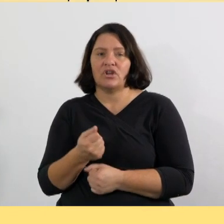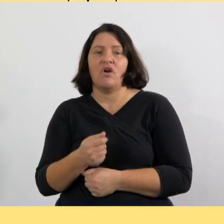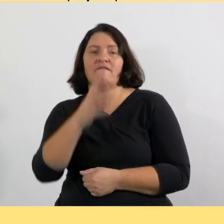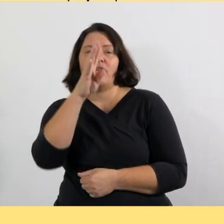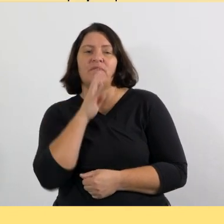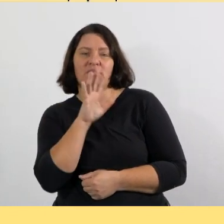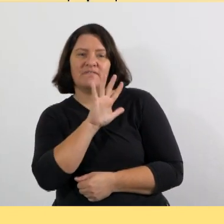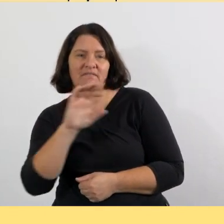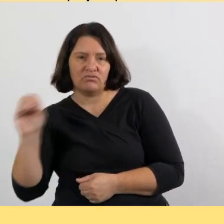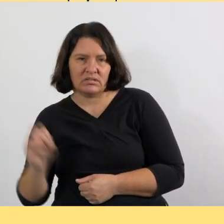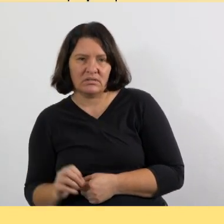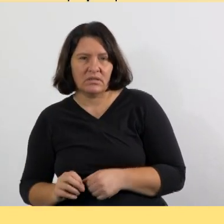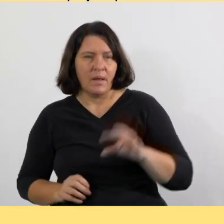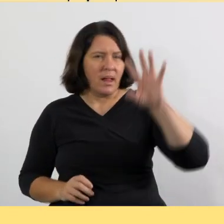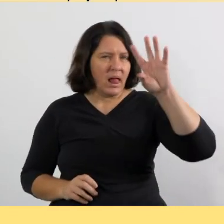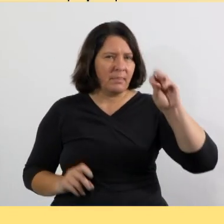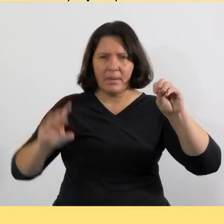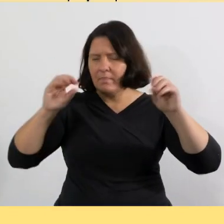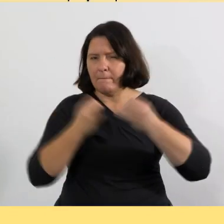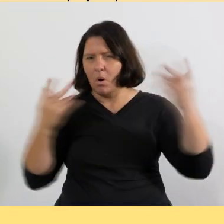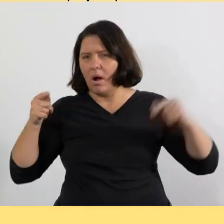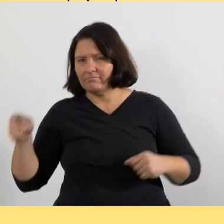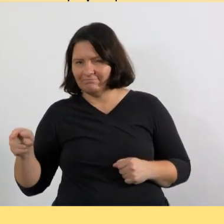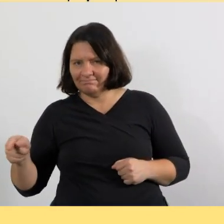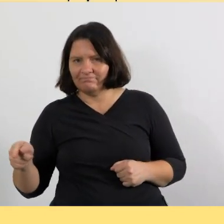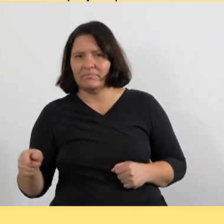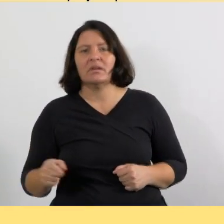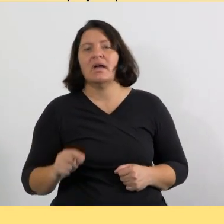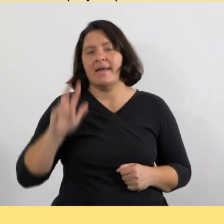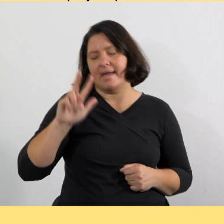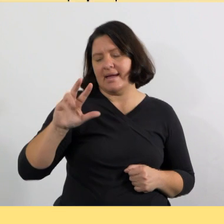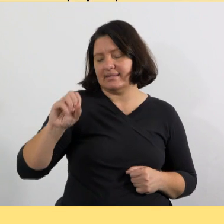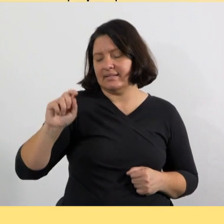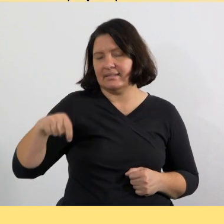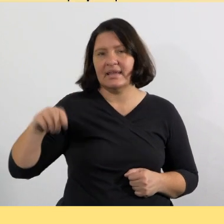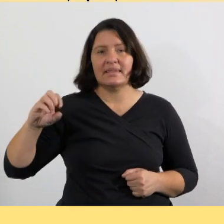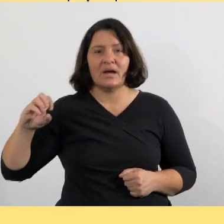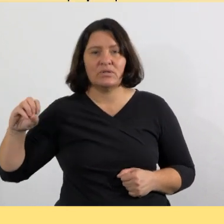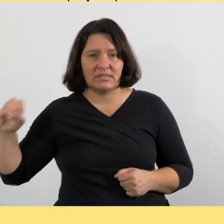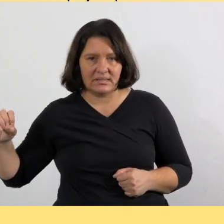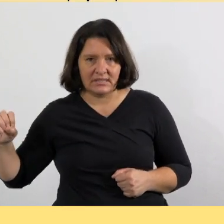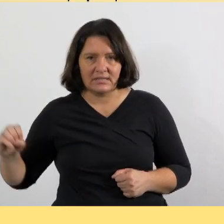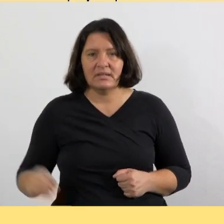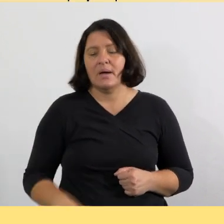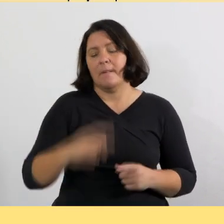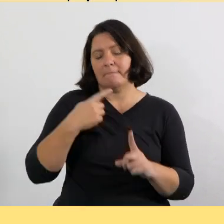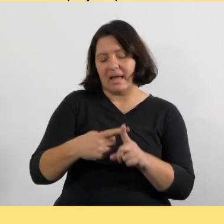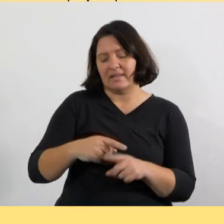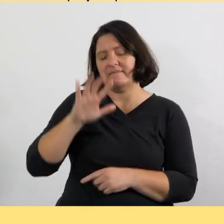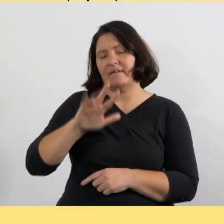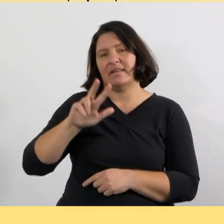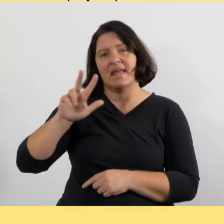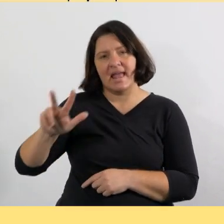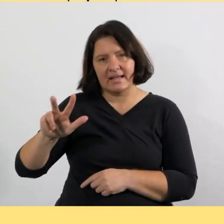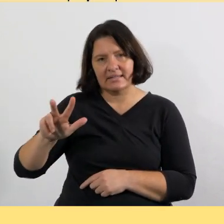look for the side with the highest amount. That is how we close off a ledger account. In this case, our credit side is bigger. You